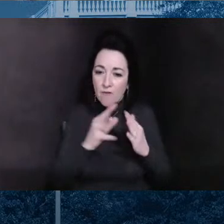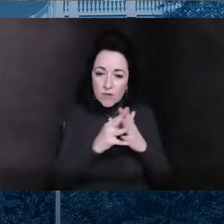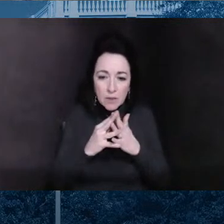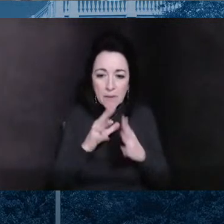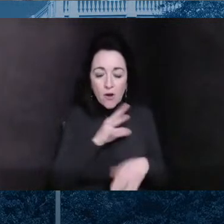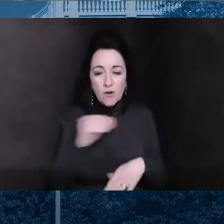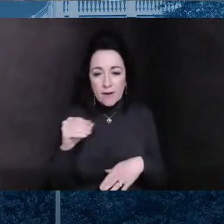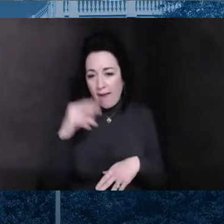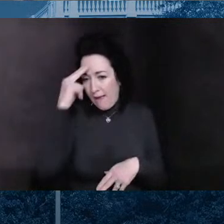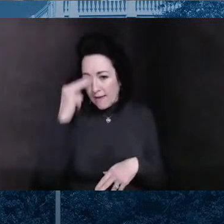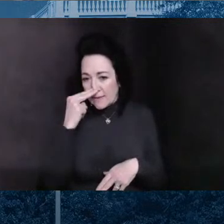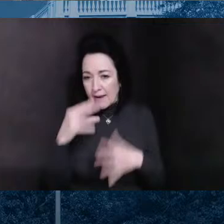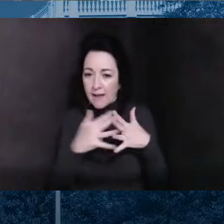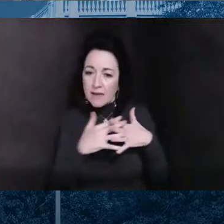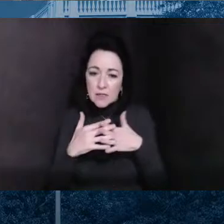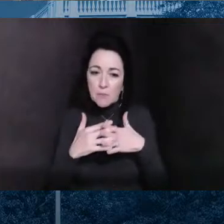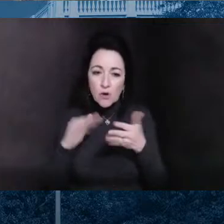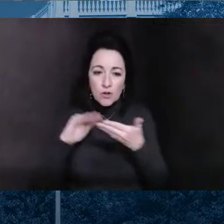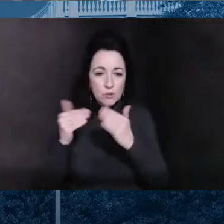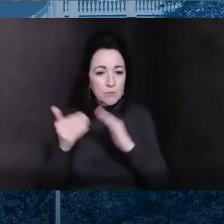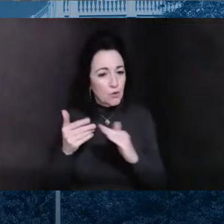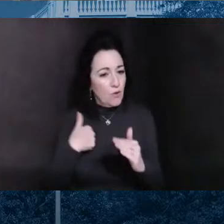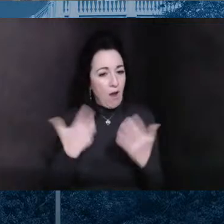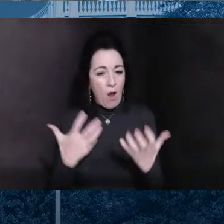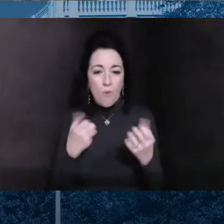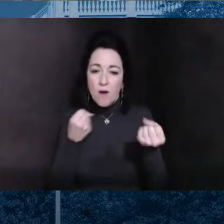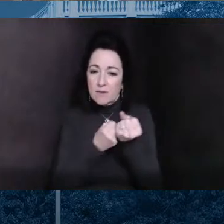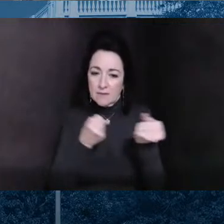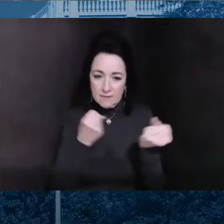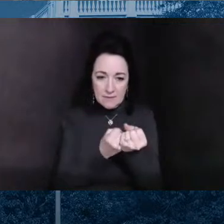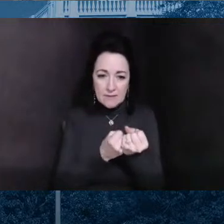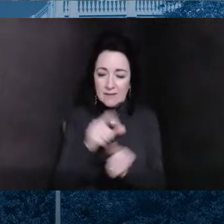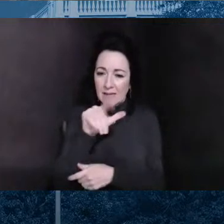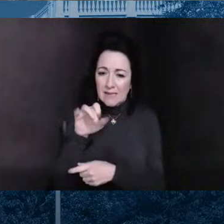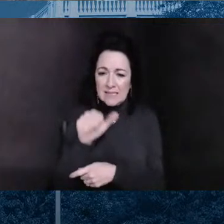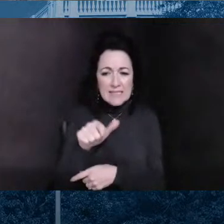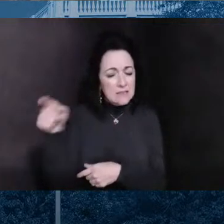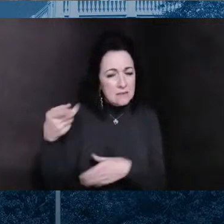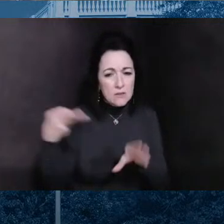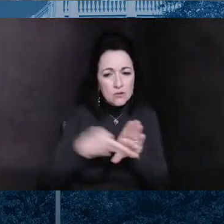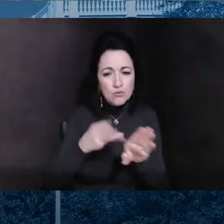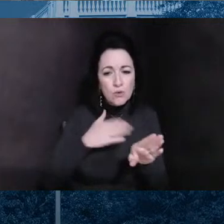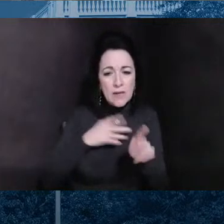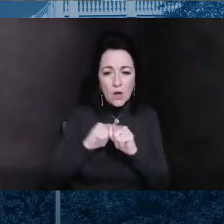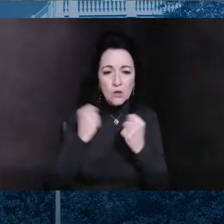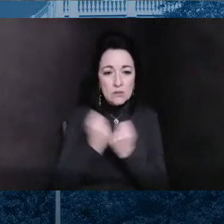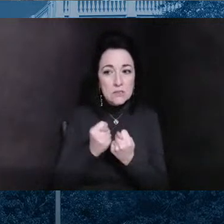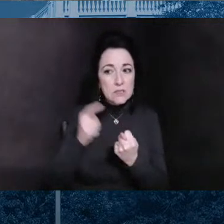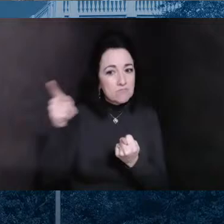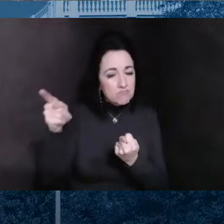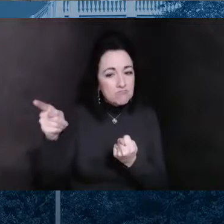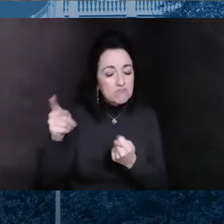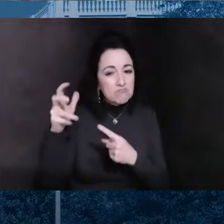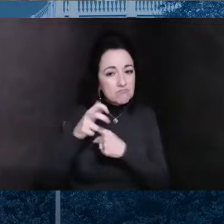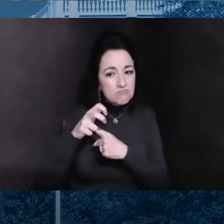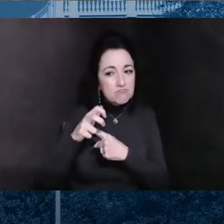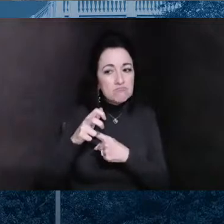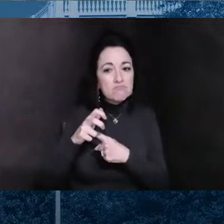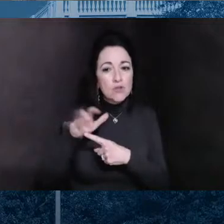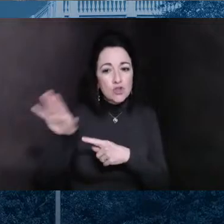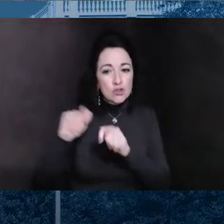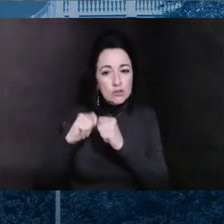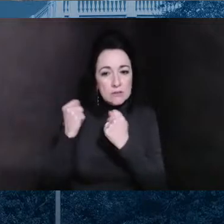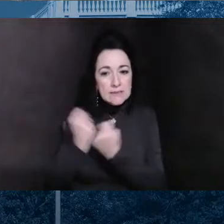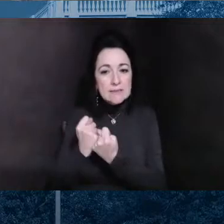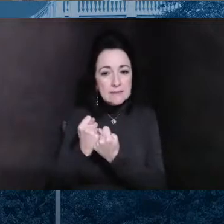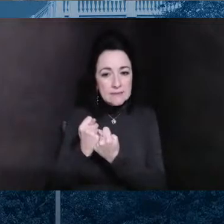to Lisa Henry on our team, who is so committed to our community work. And Lisa and her team